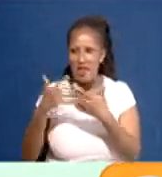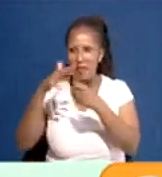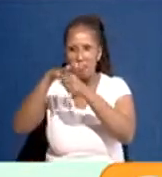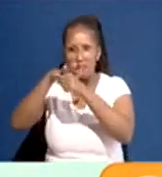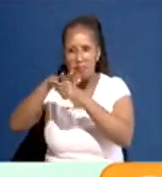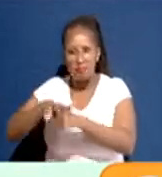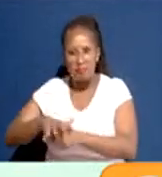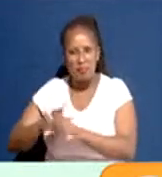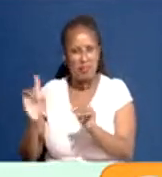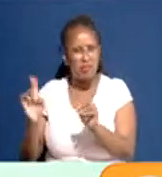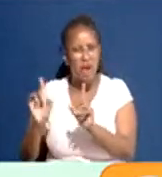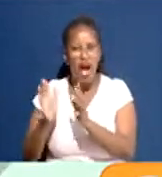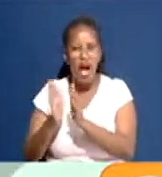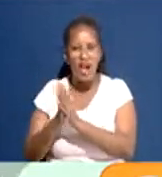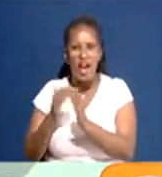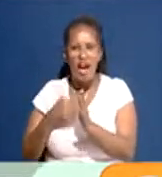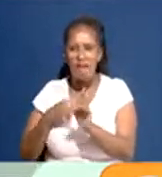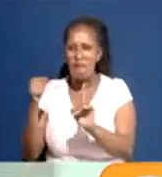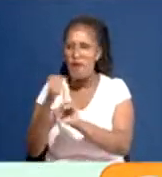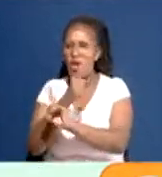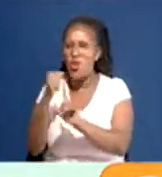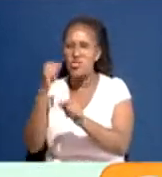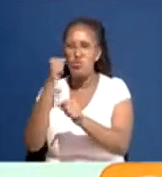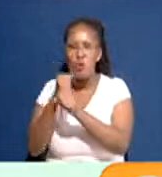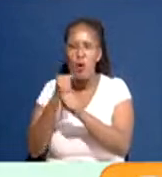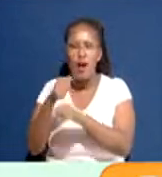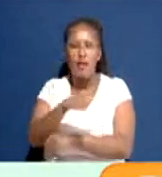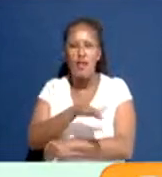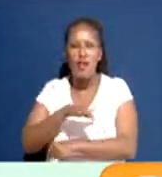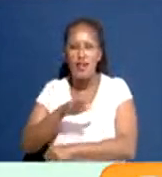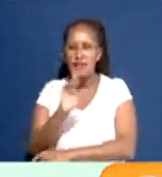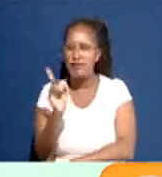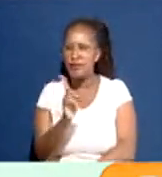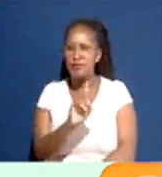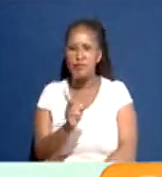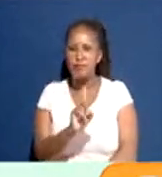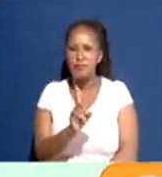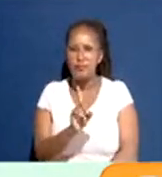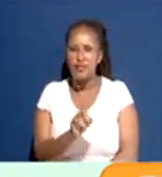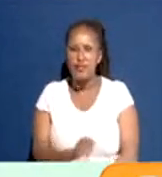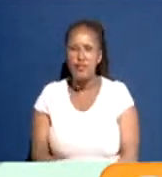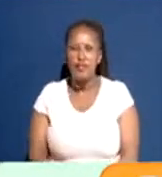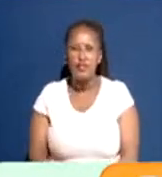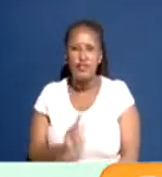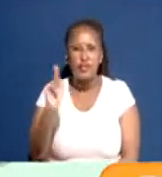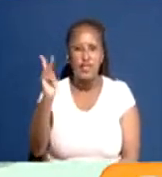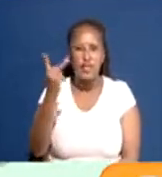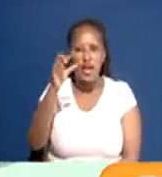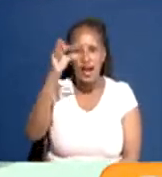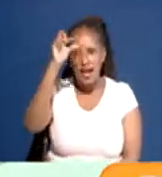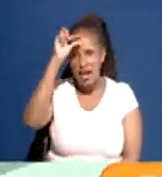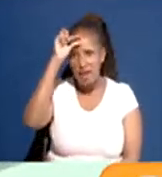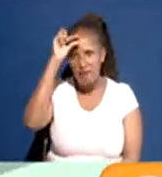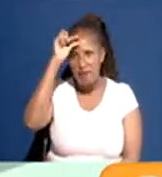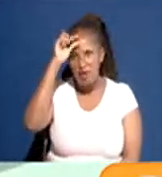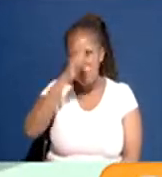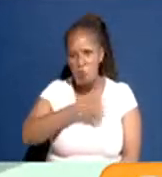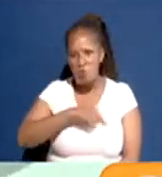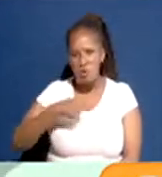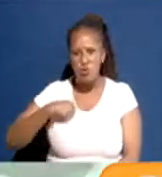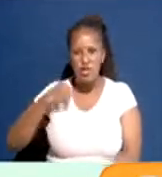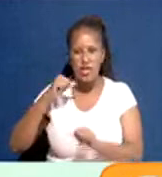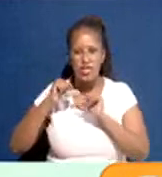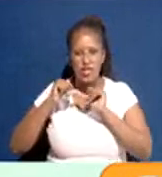intimidation, and there is no violence at the place of work. The Kenya government, we are working on